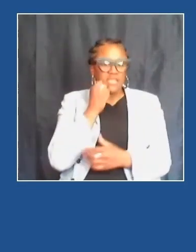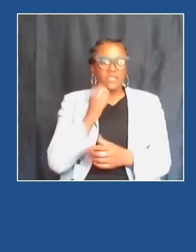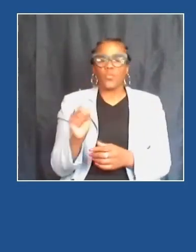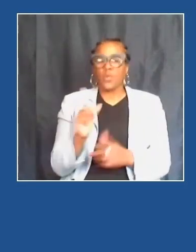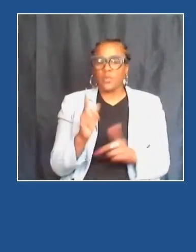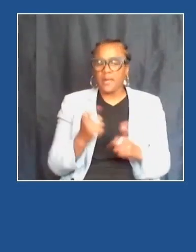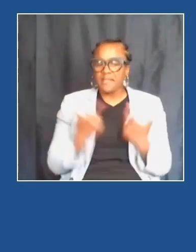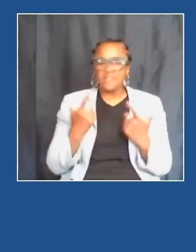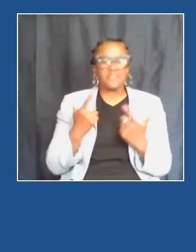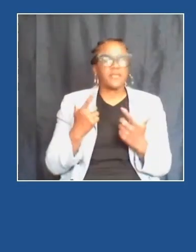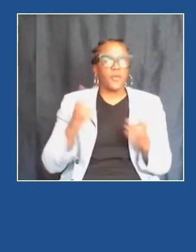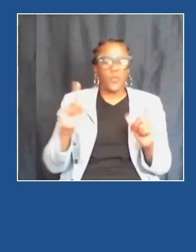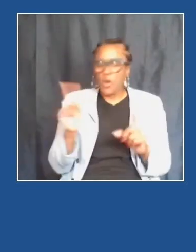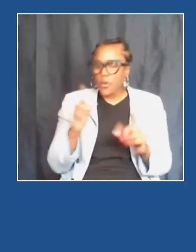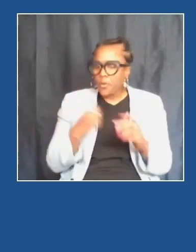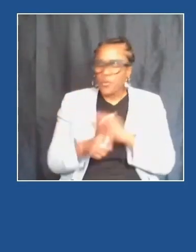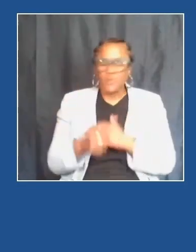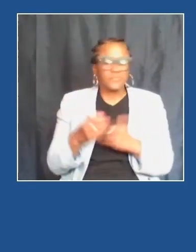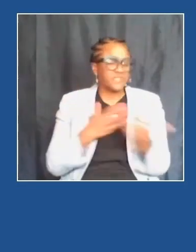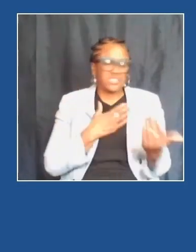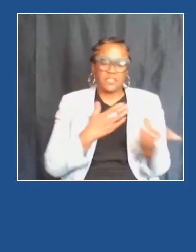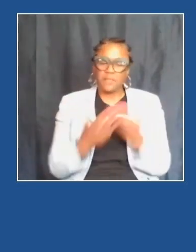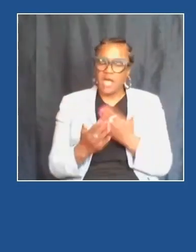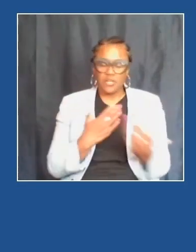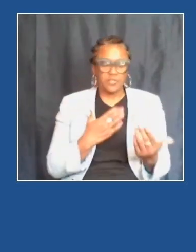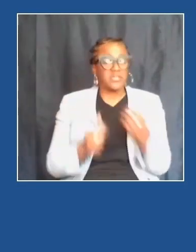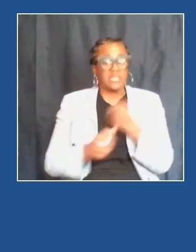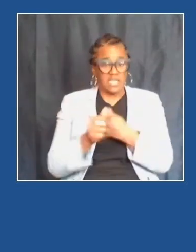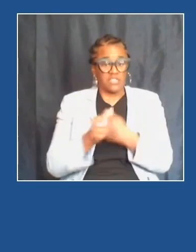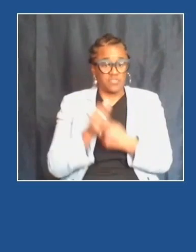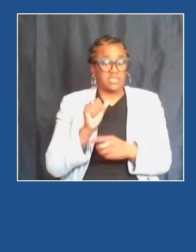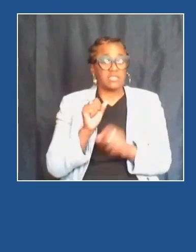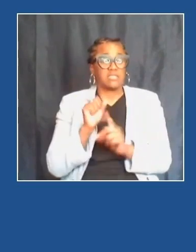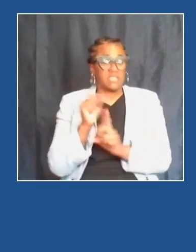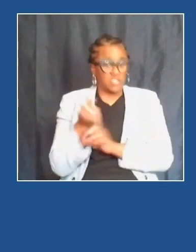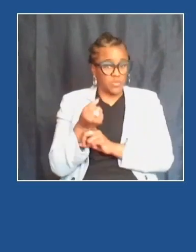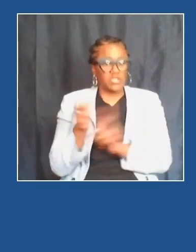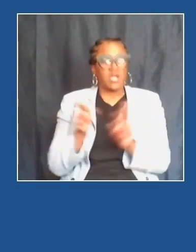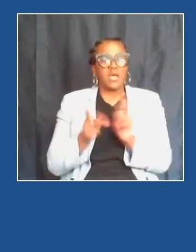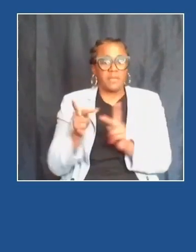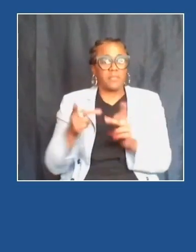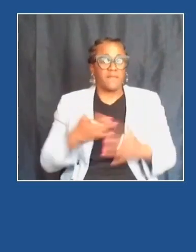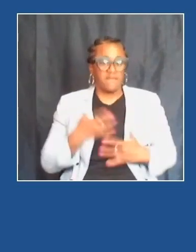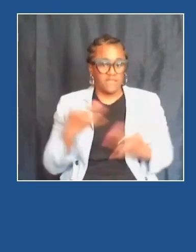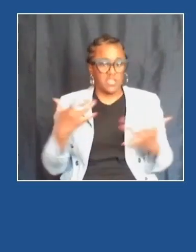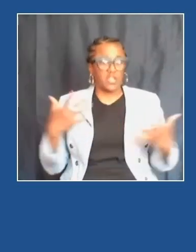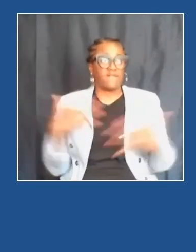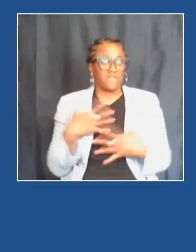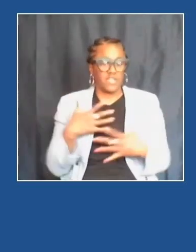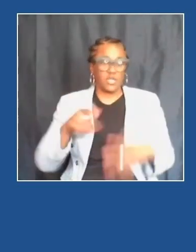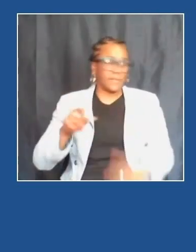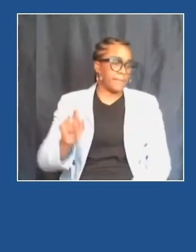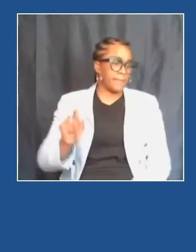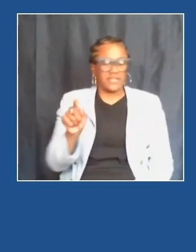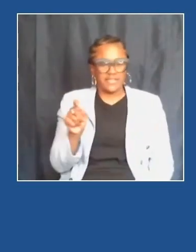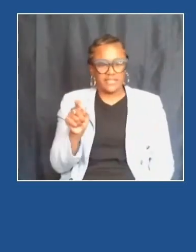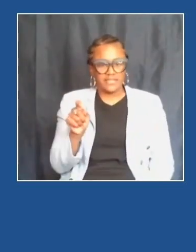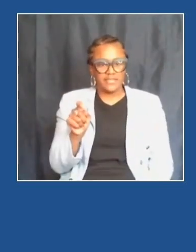geography, doesn't matter. In a dangerous situation, people feel fear. period.